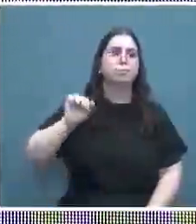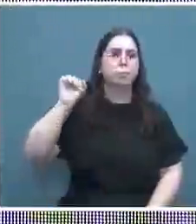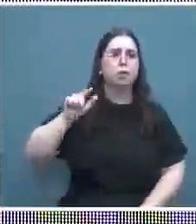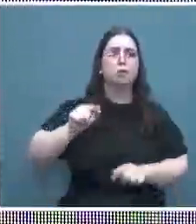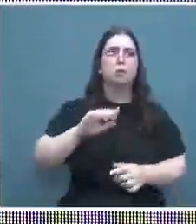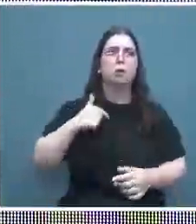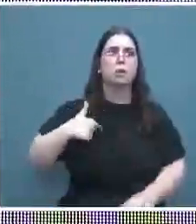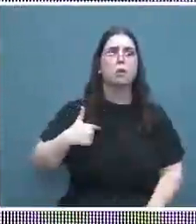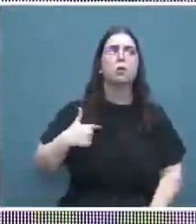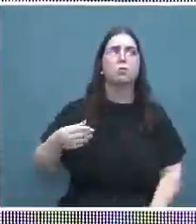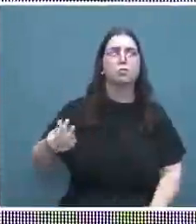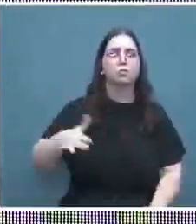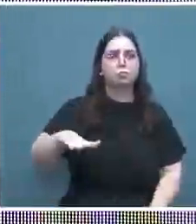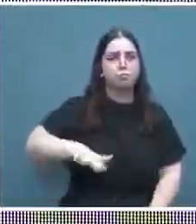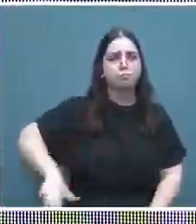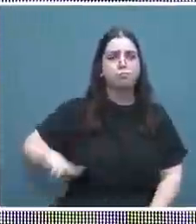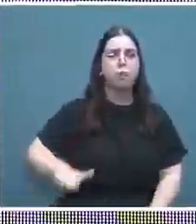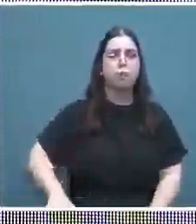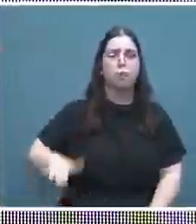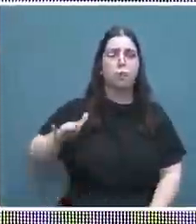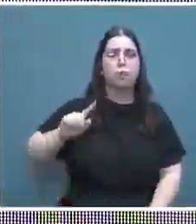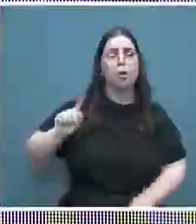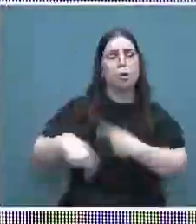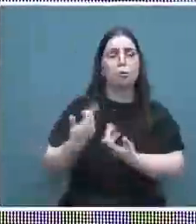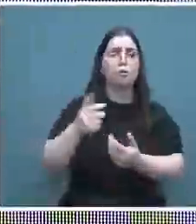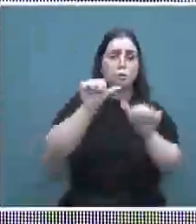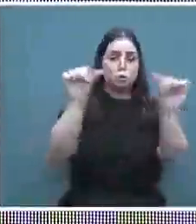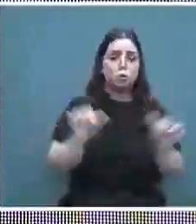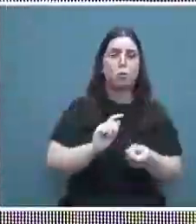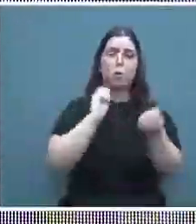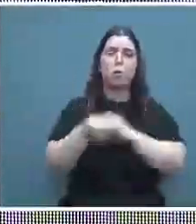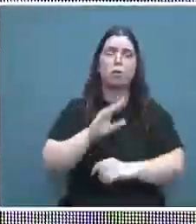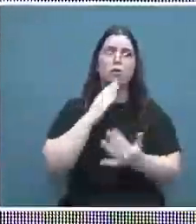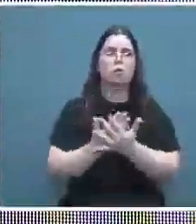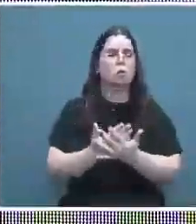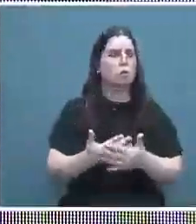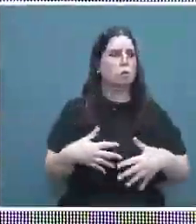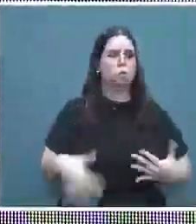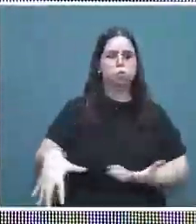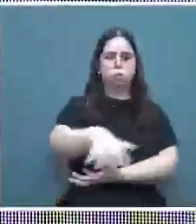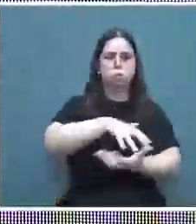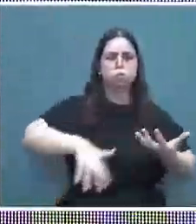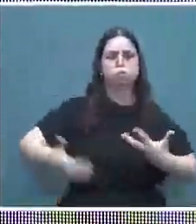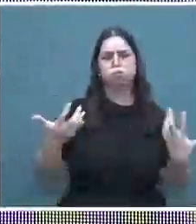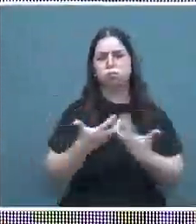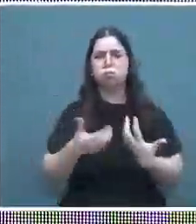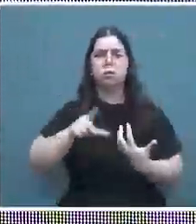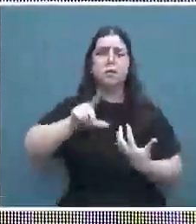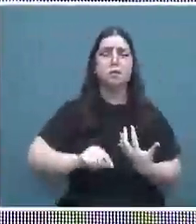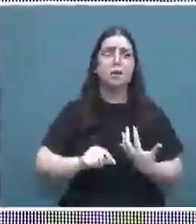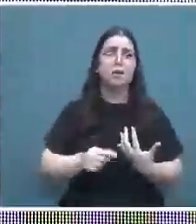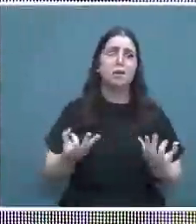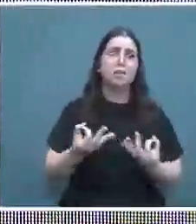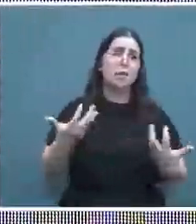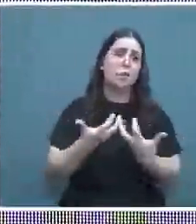I was a teenager when the system shift. And then you know, when a system shift, it has turmoils, it has conflicts, and definitely it it has